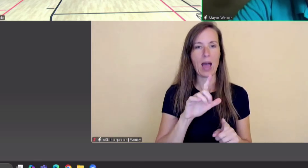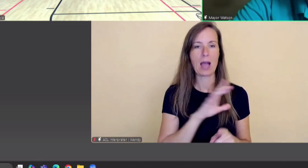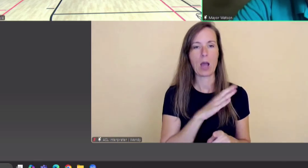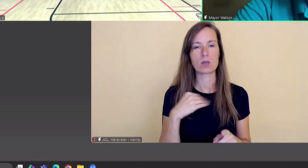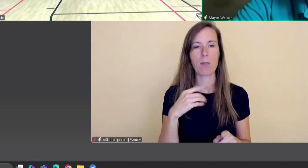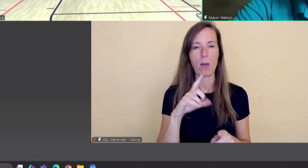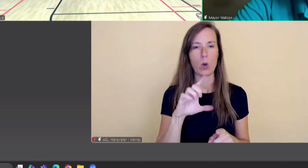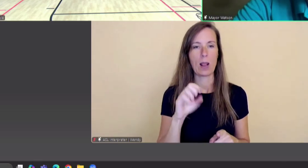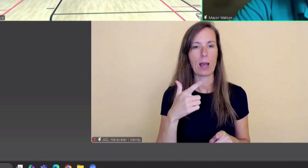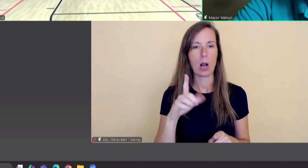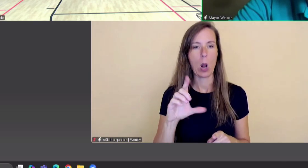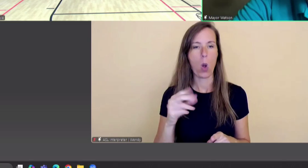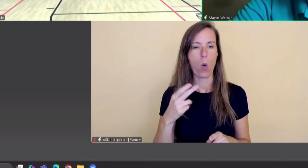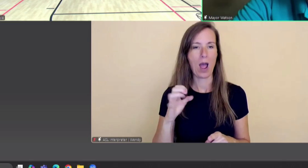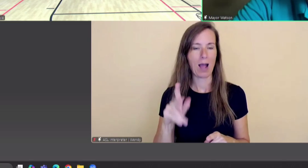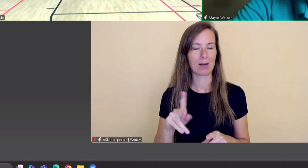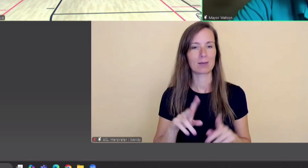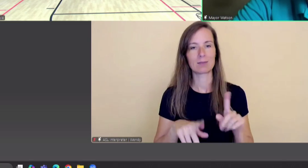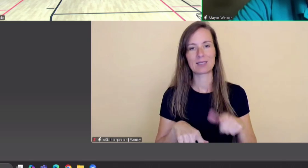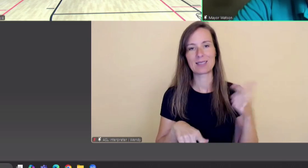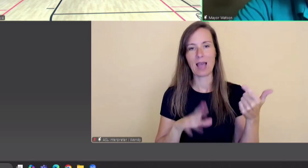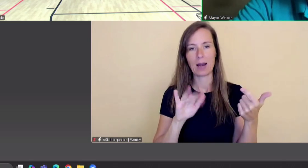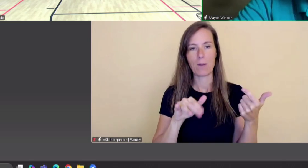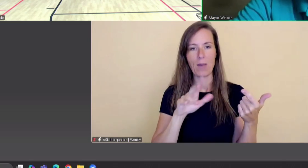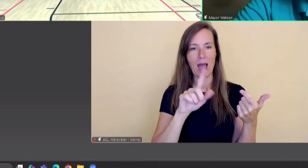by Councilmember Tansey. Is there discussion?